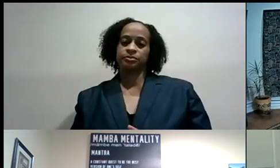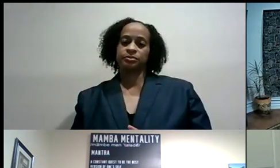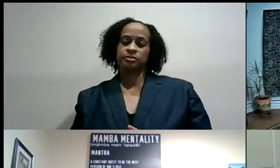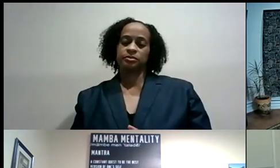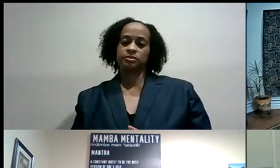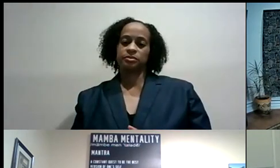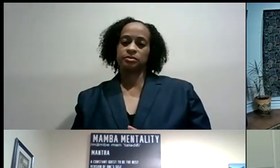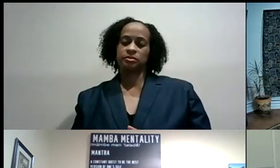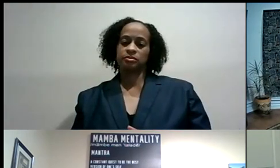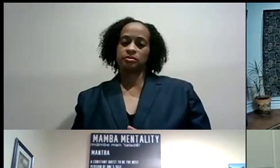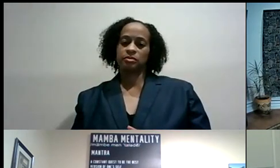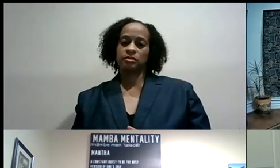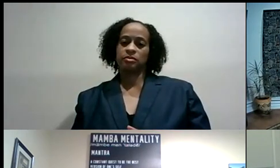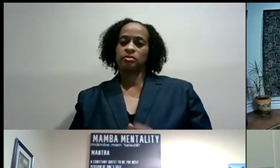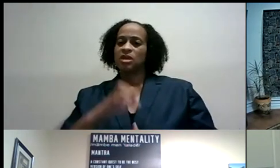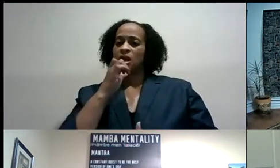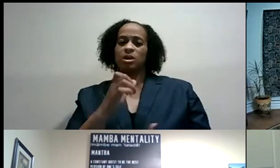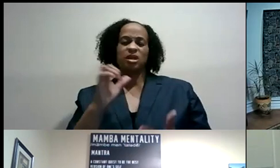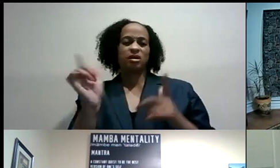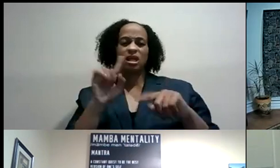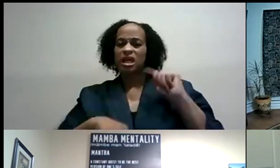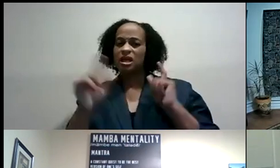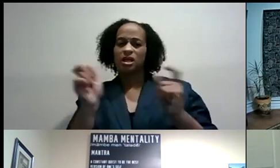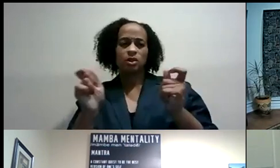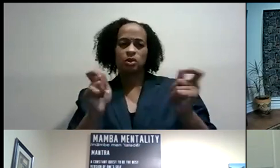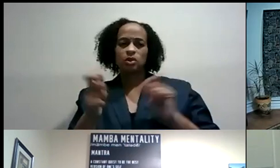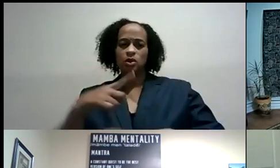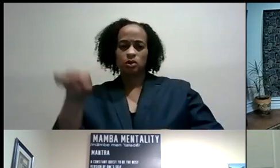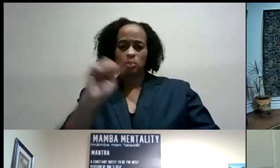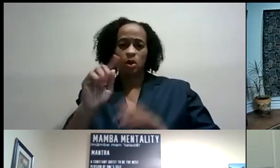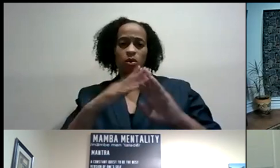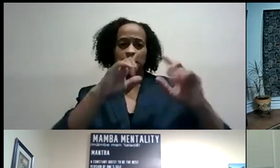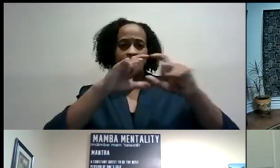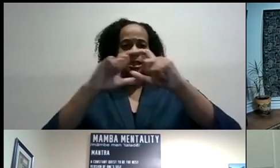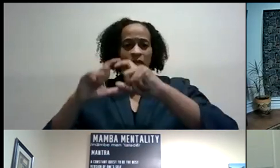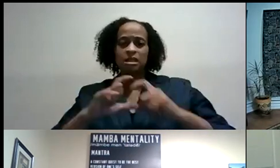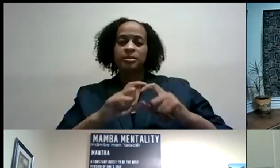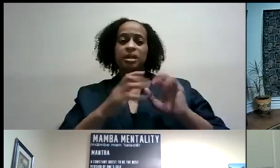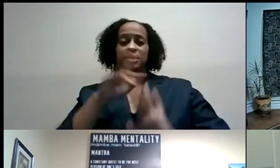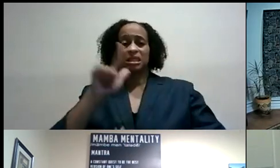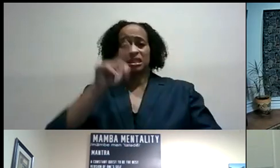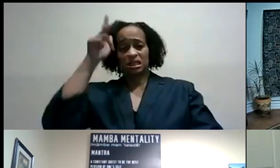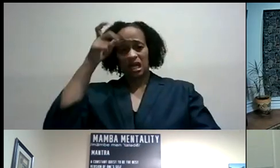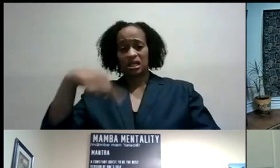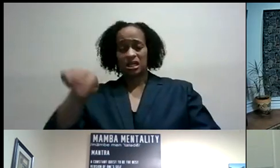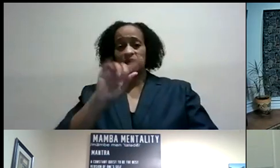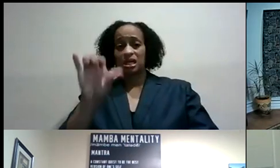we don't necessarily can control those elements. So Satan is the element that showed